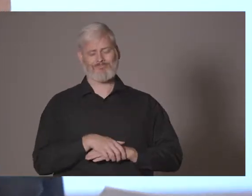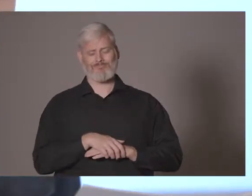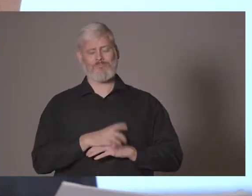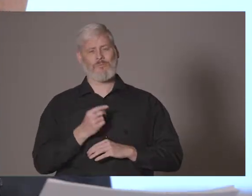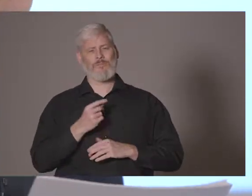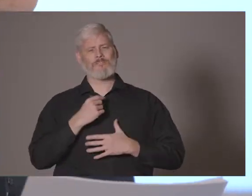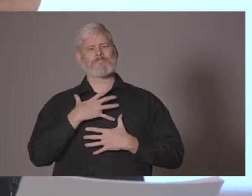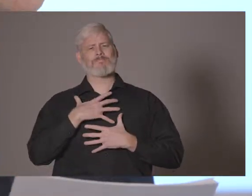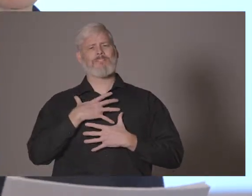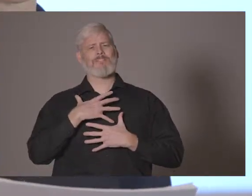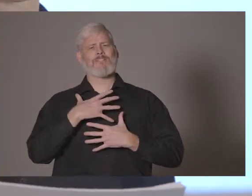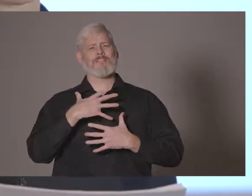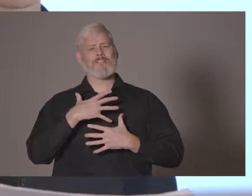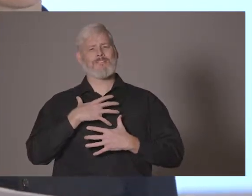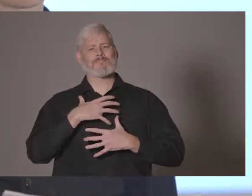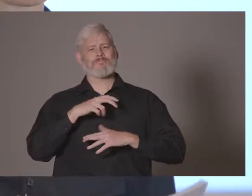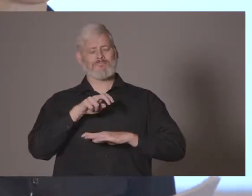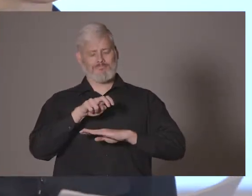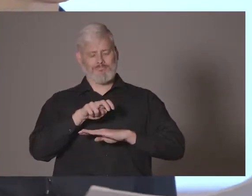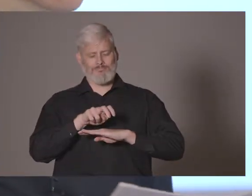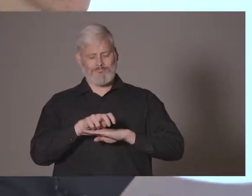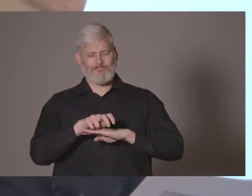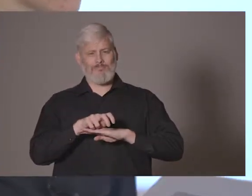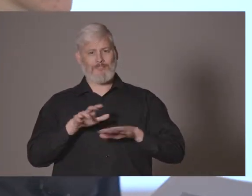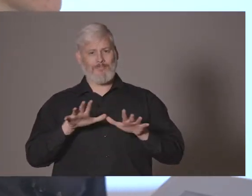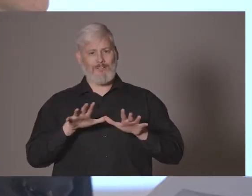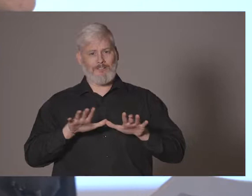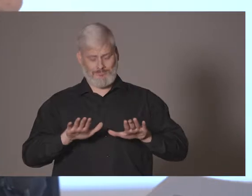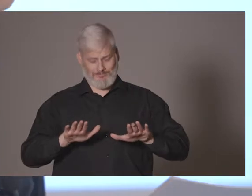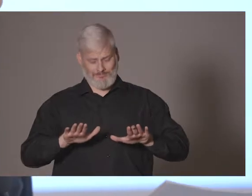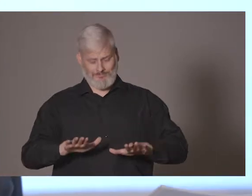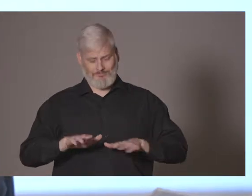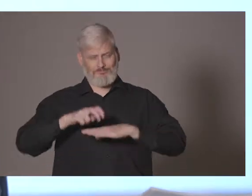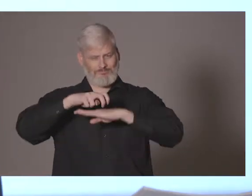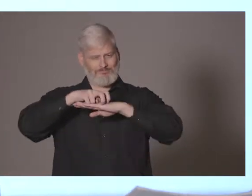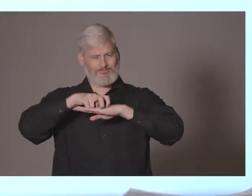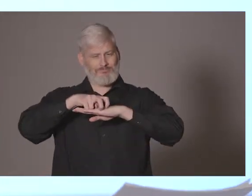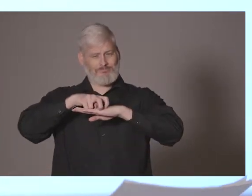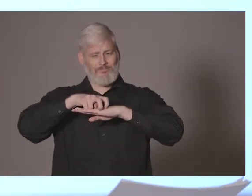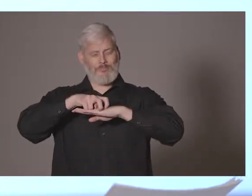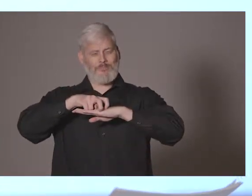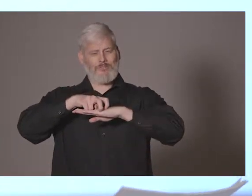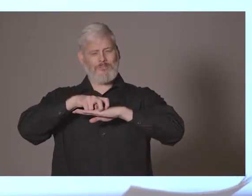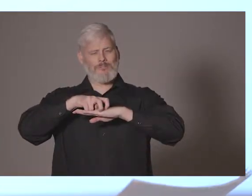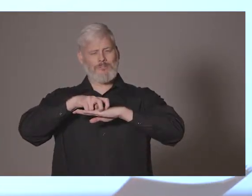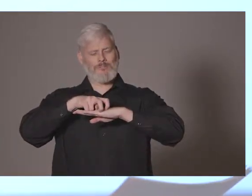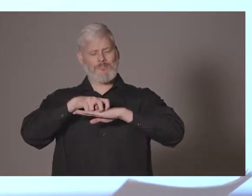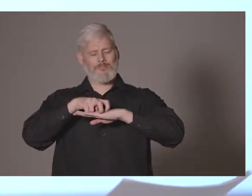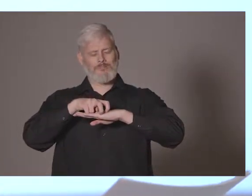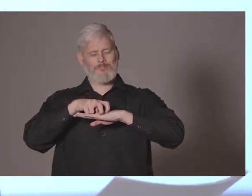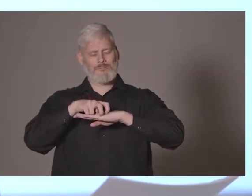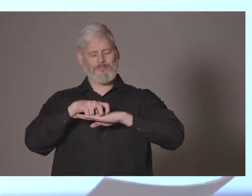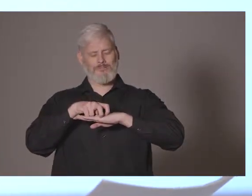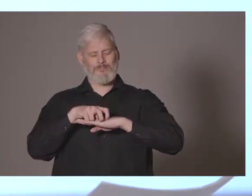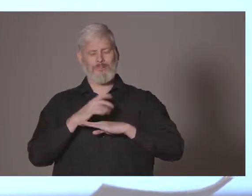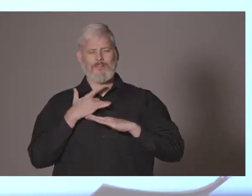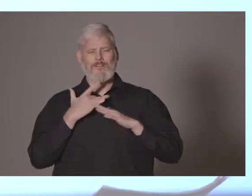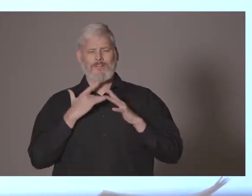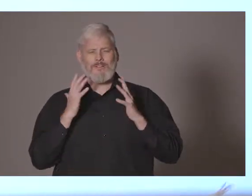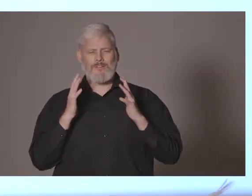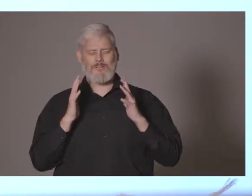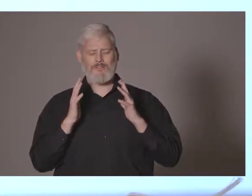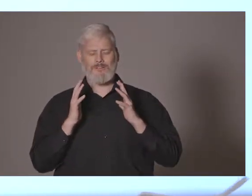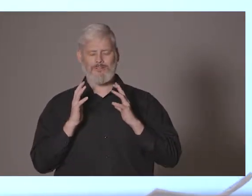It only takes a reminder to breathe, a moment to be still, and just like that, something